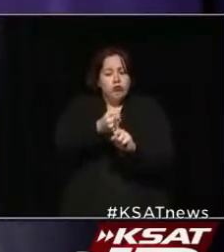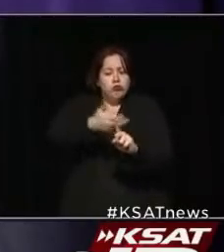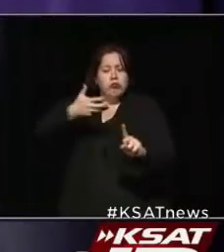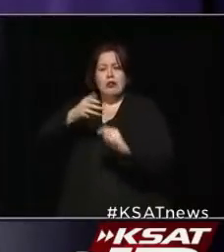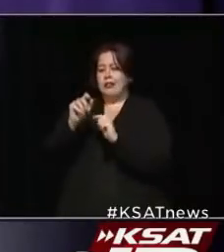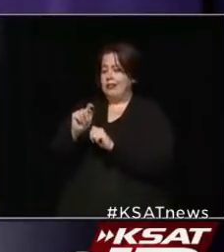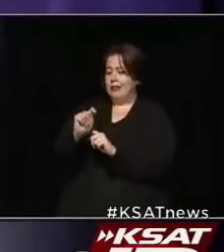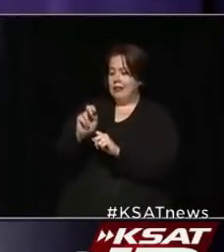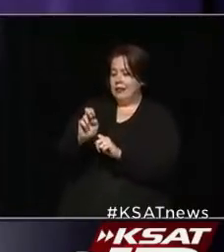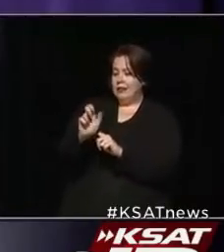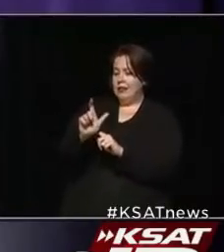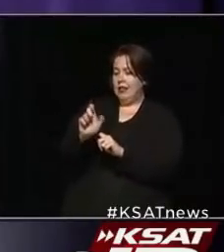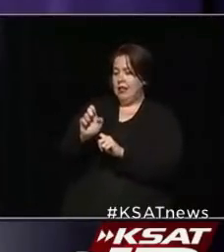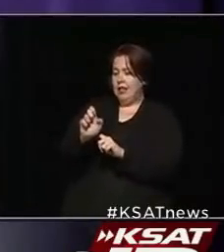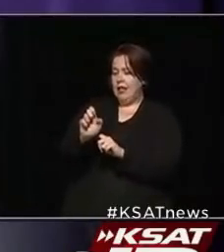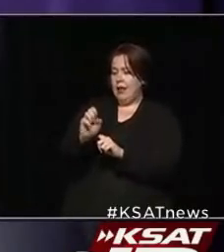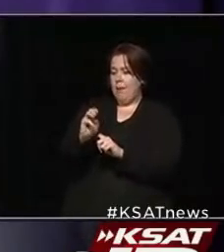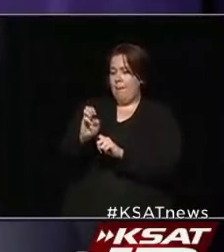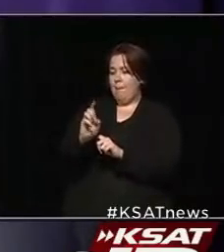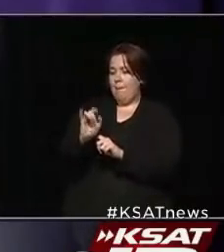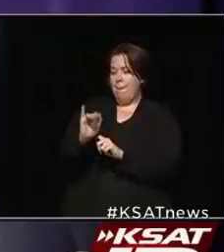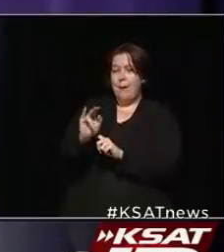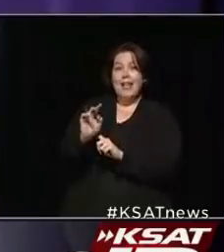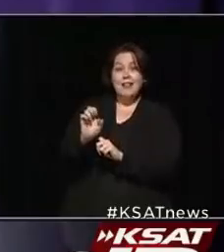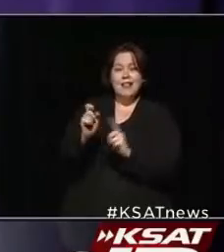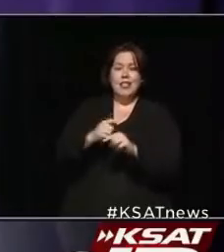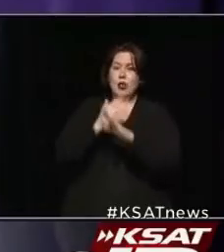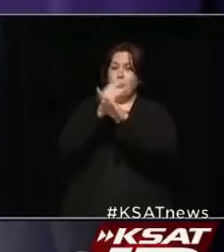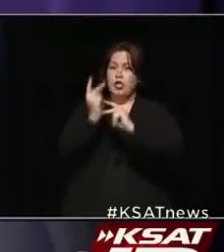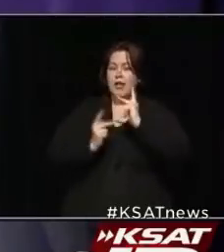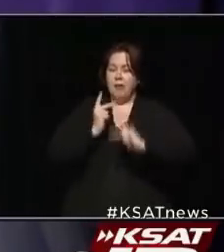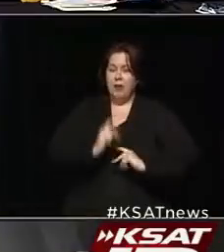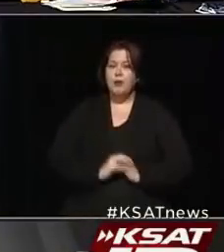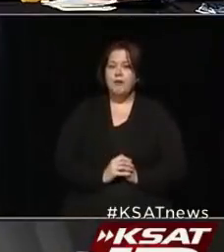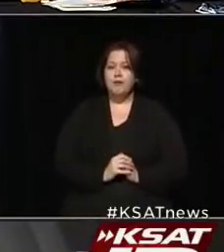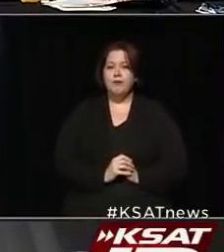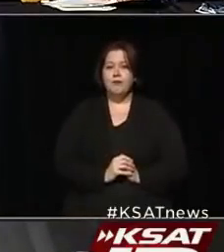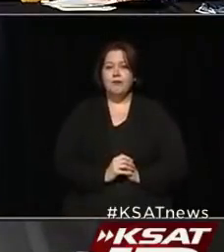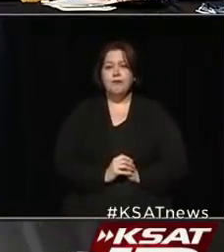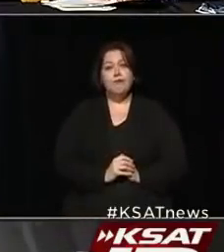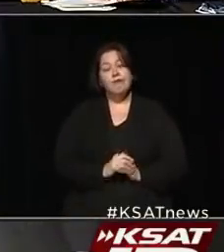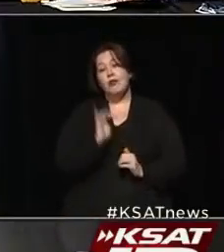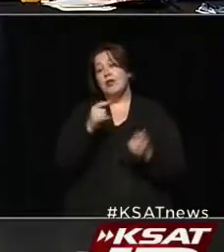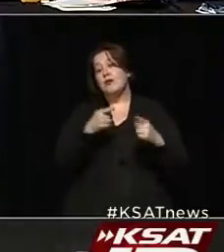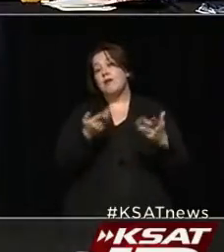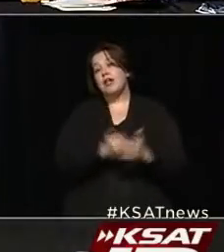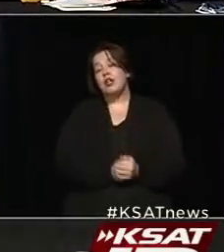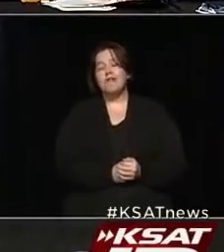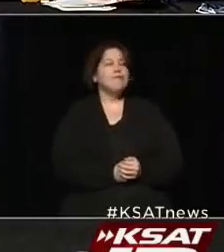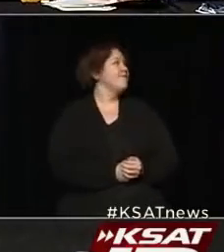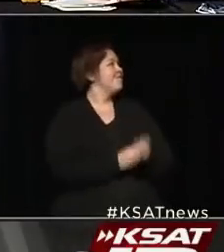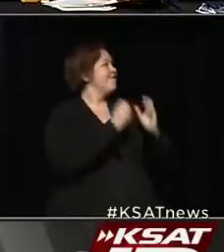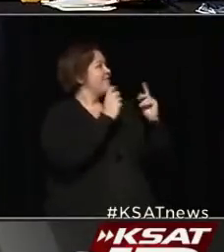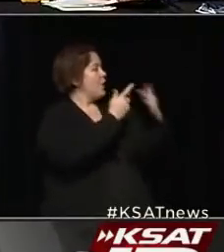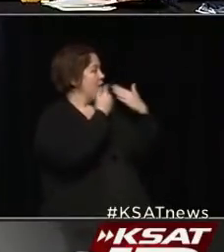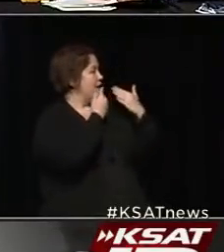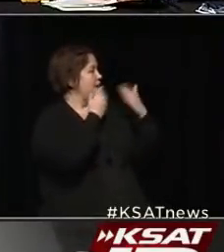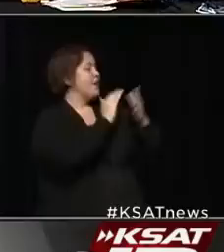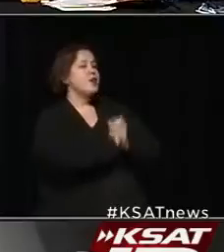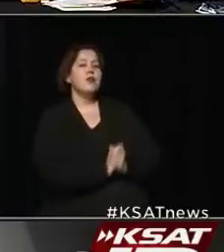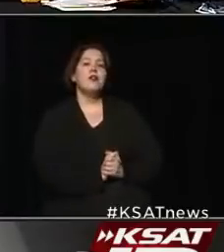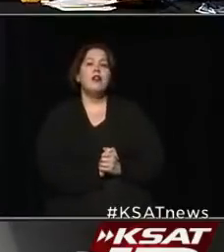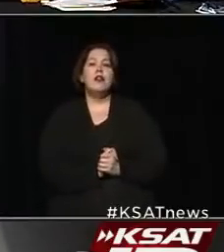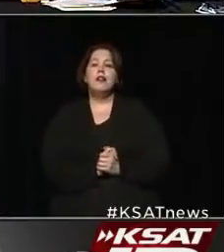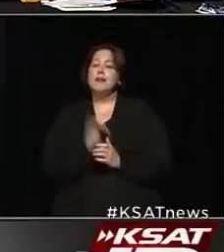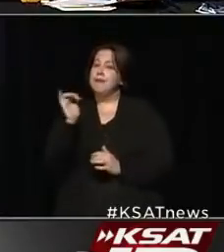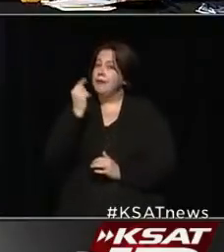telemedicine to protect everybody. So that's what's going on here. All right. Thank you, Judge.